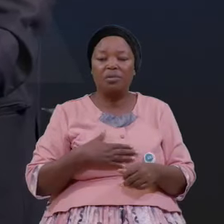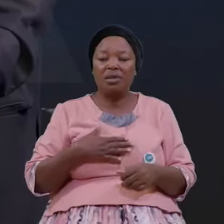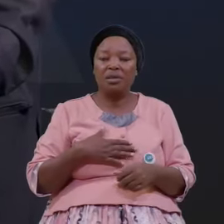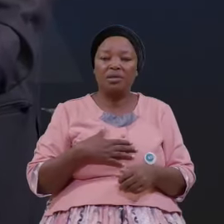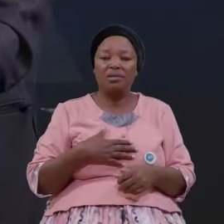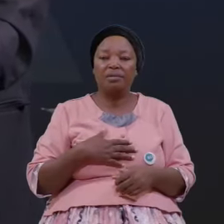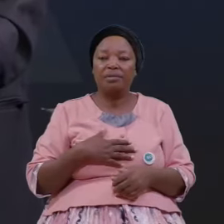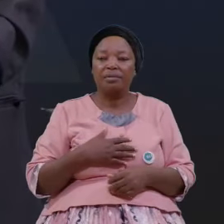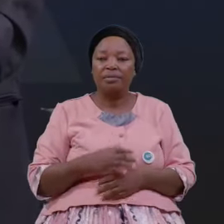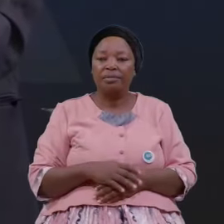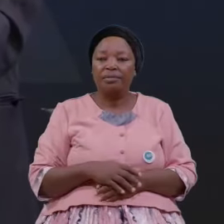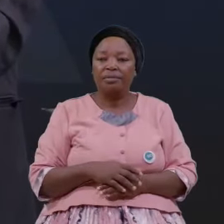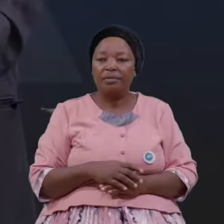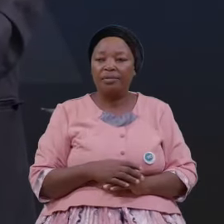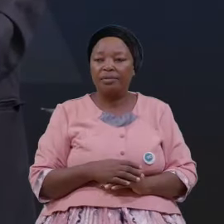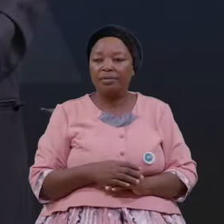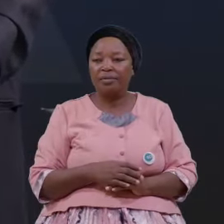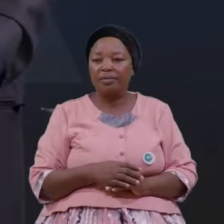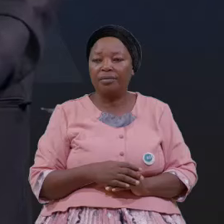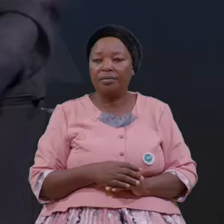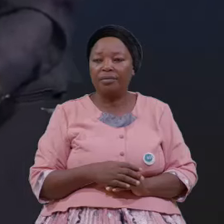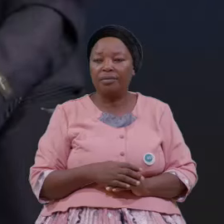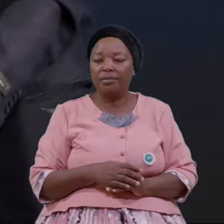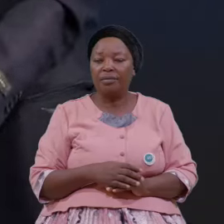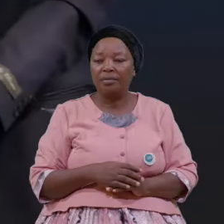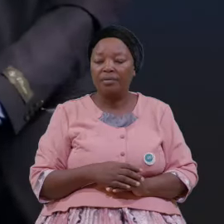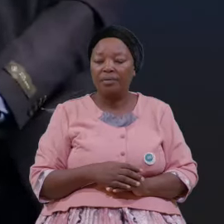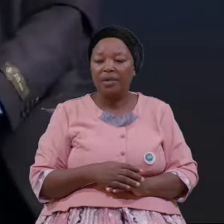Let's do our best. By the left, those at my left.